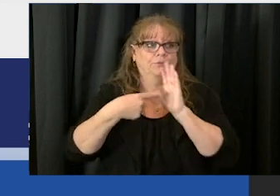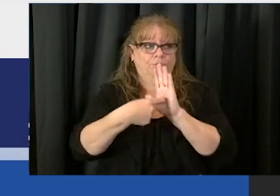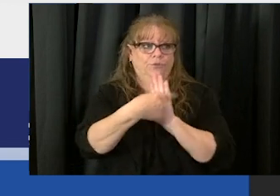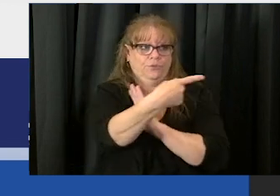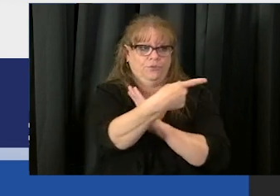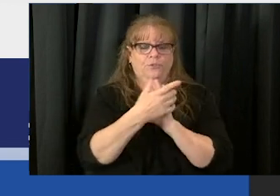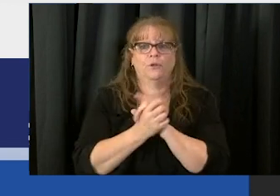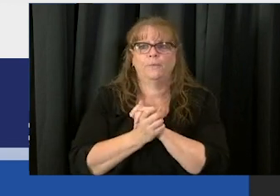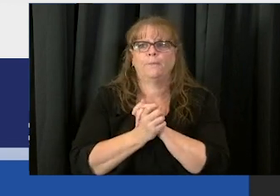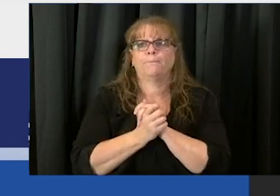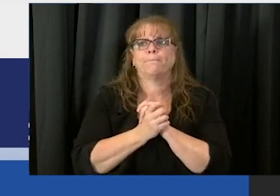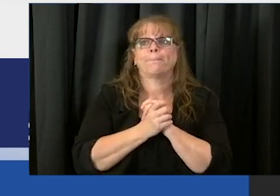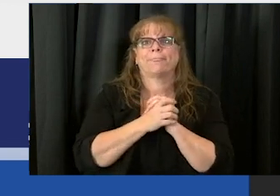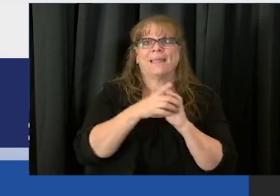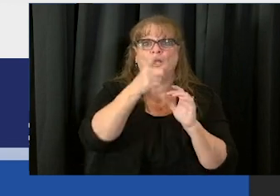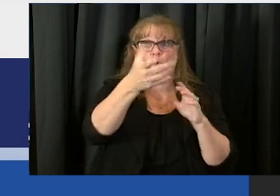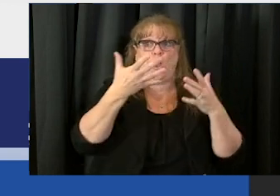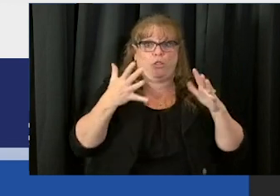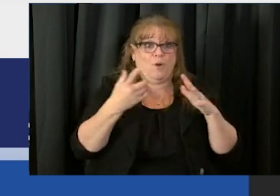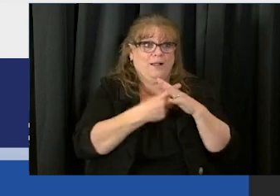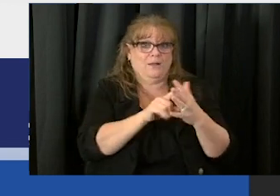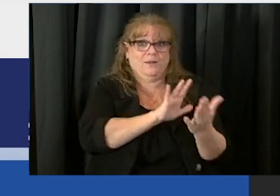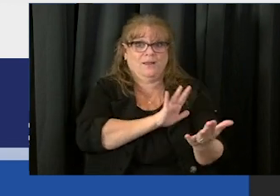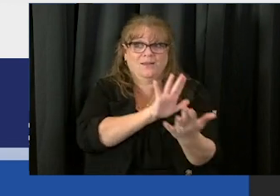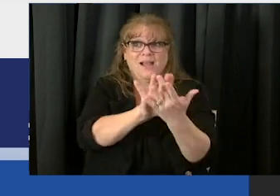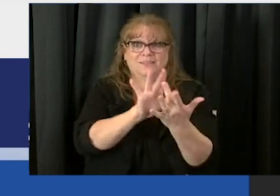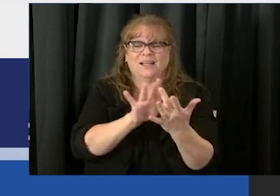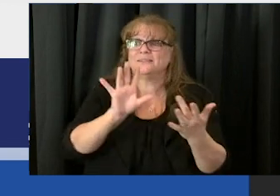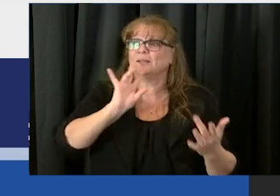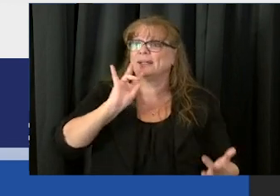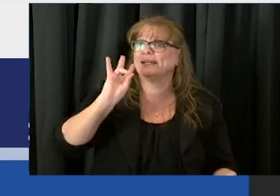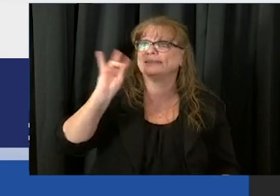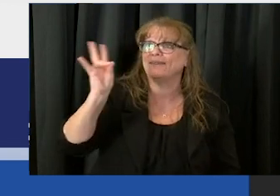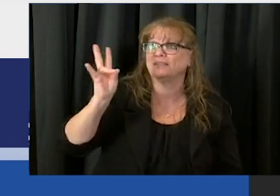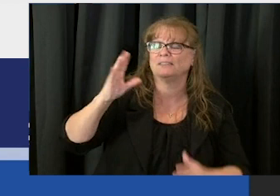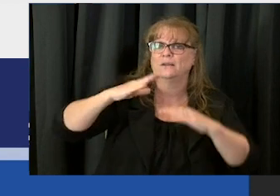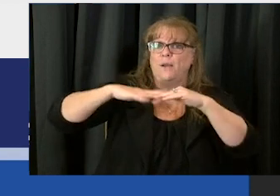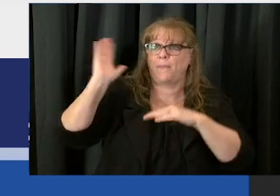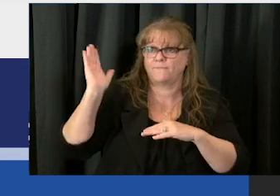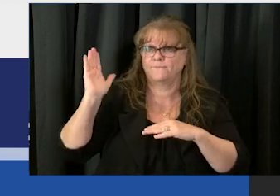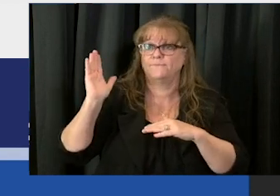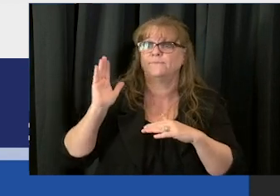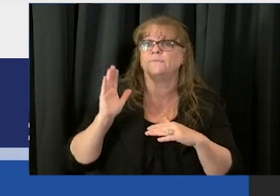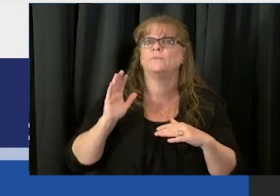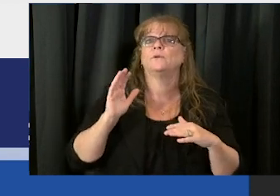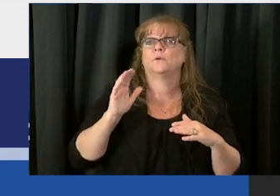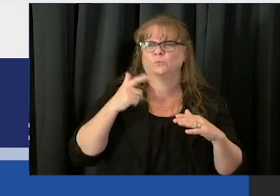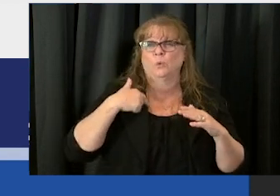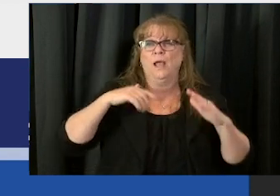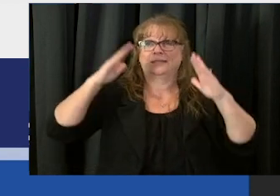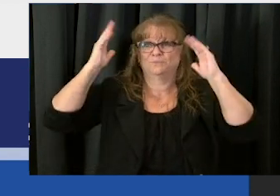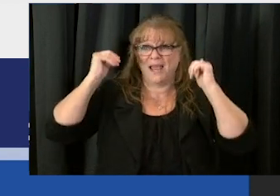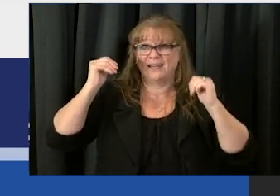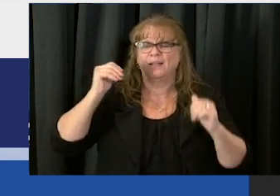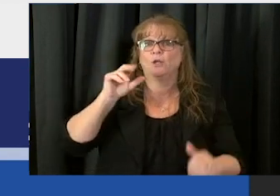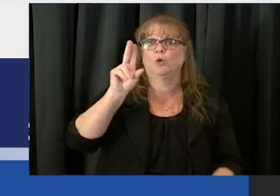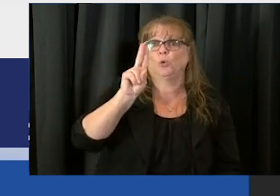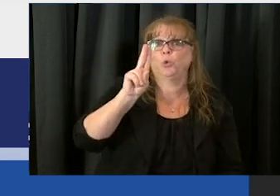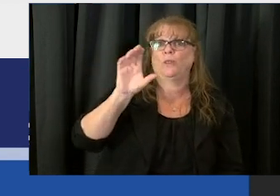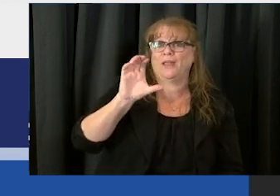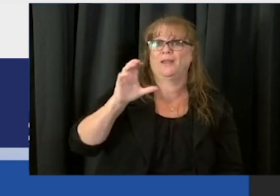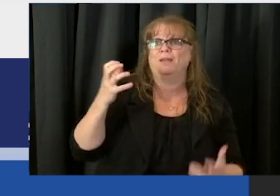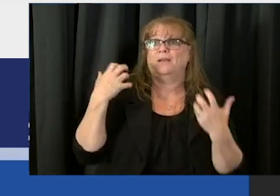weekend, by this coming weekend, we're expecting that UC Health, Denver Health, and Centura will have their online portal for Coloradans 70 and